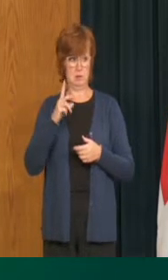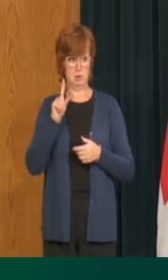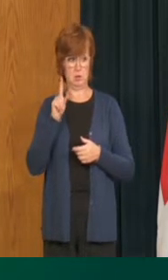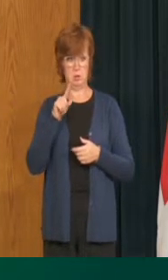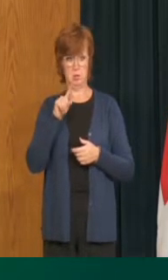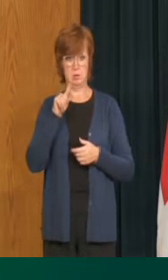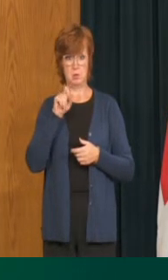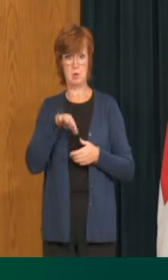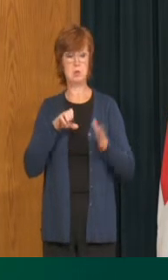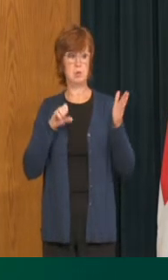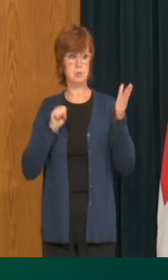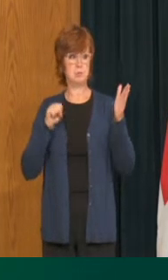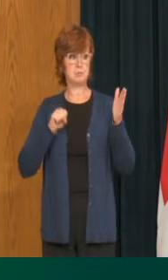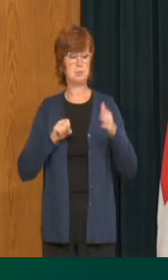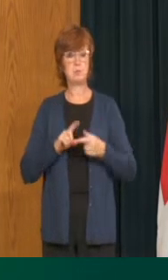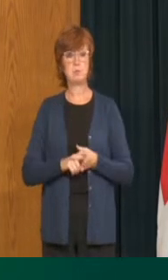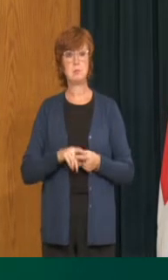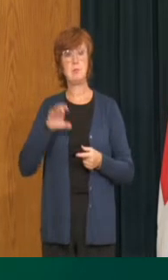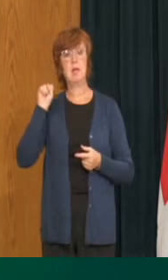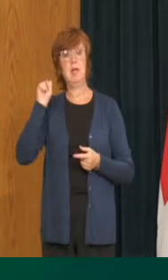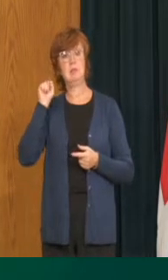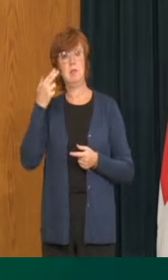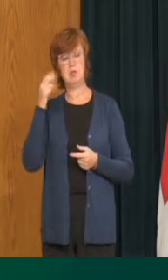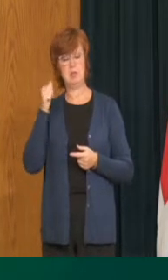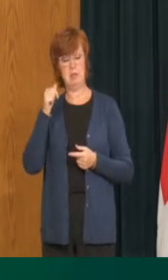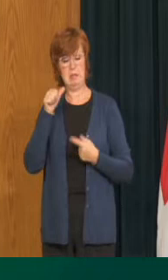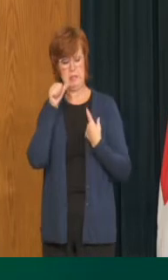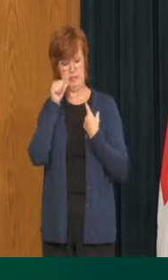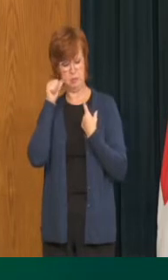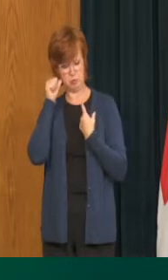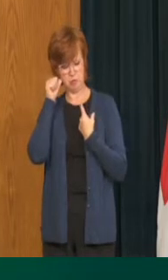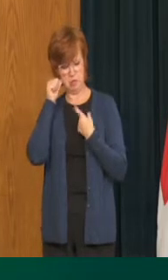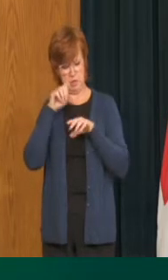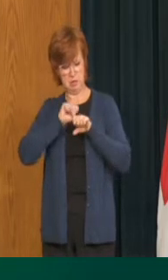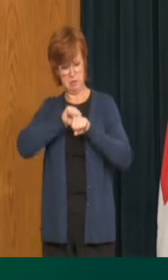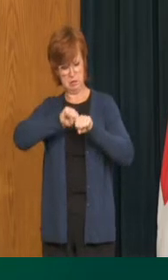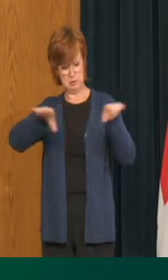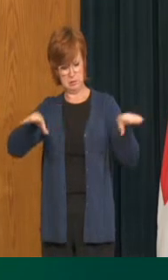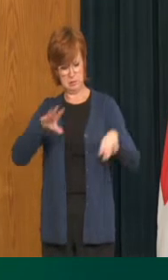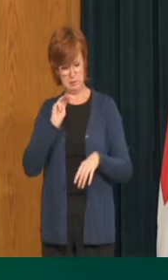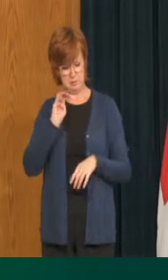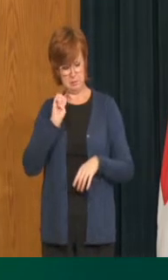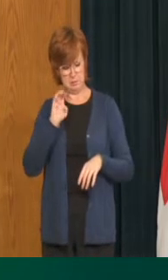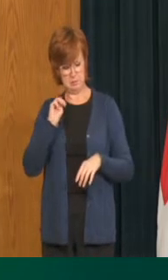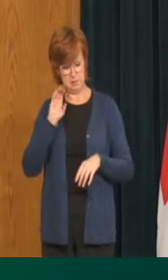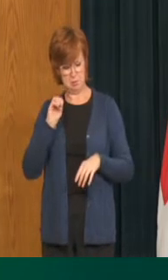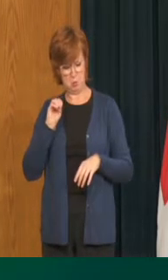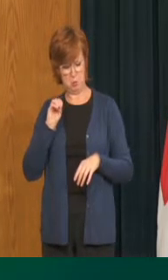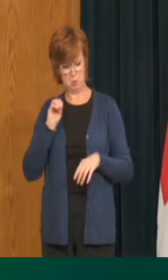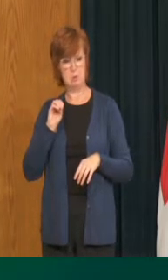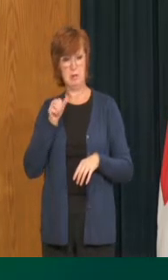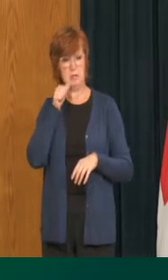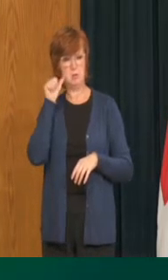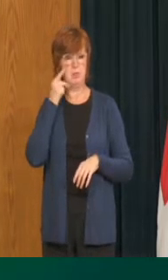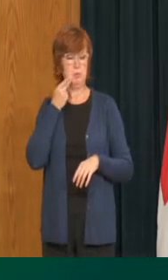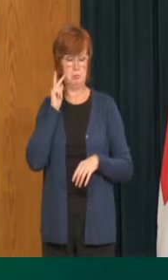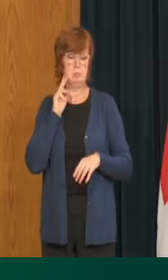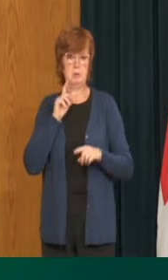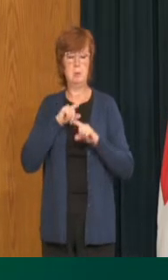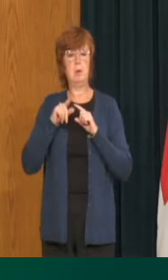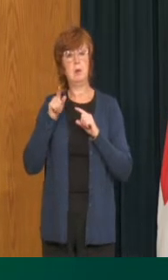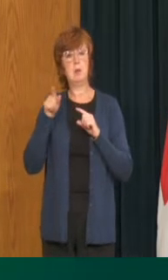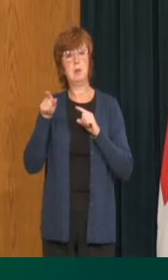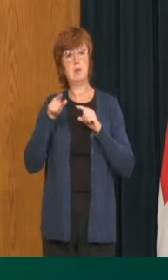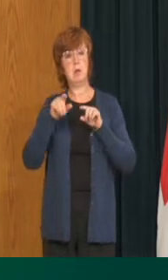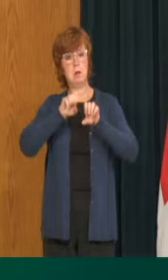yesterday, through the SHA to its employees that speaks about the risks of the back-to-school plan and how it could have an impact on